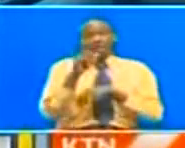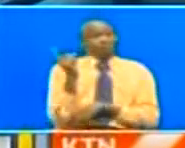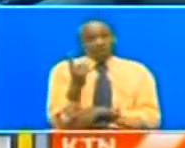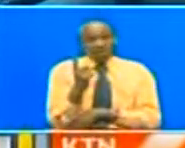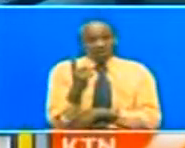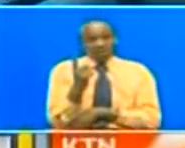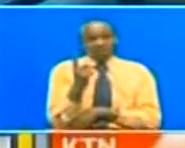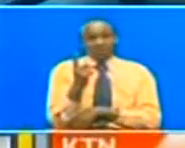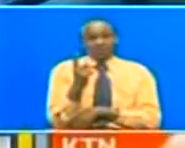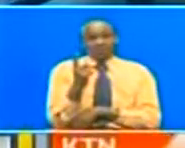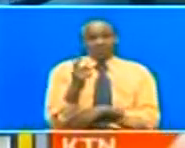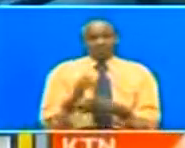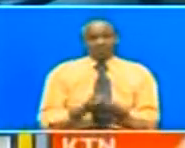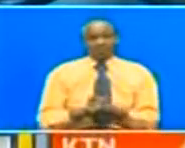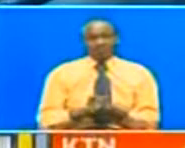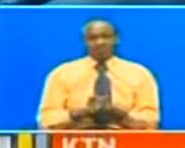like Kangato.